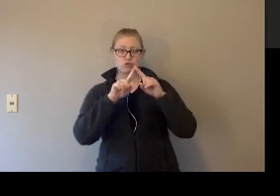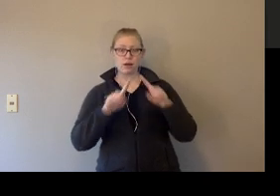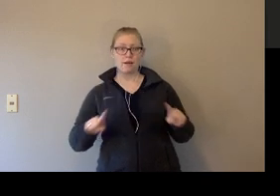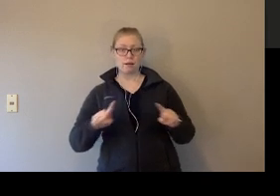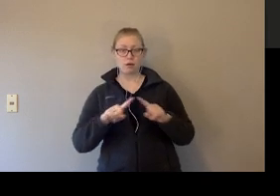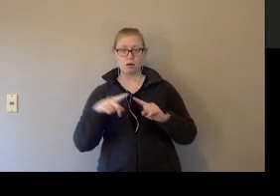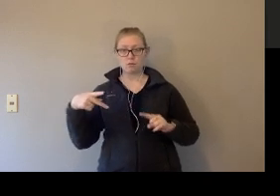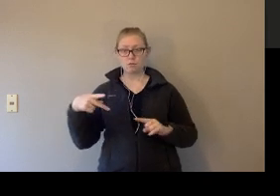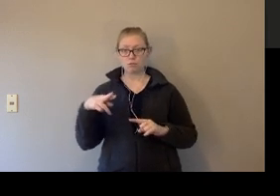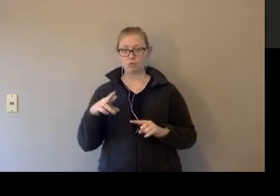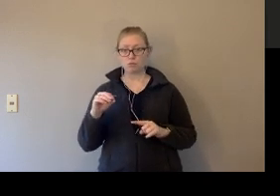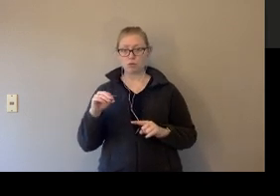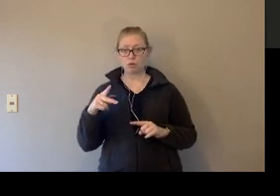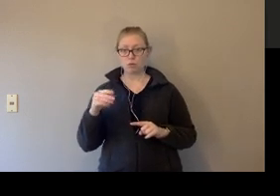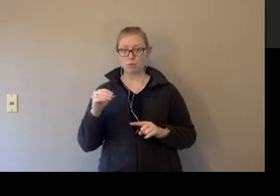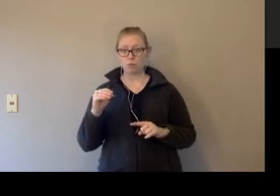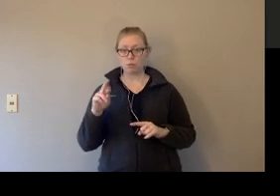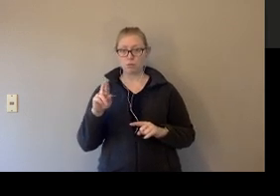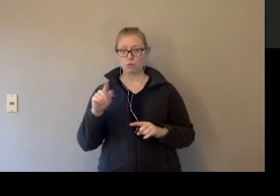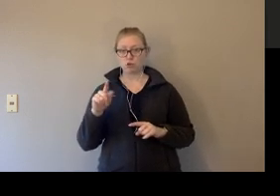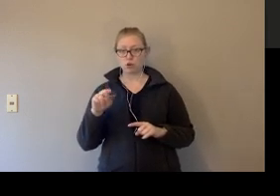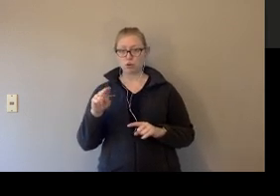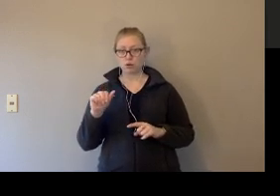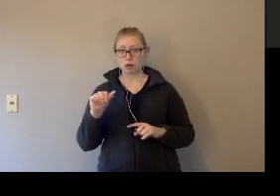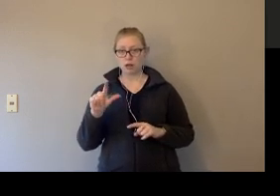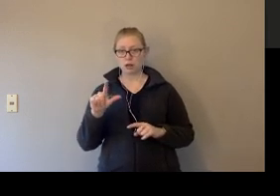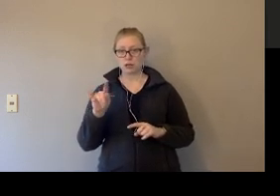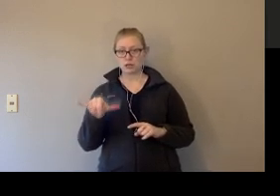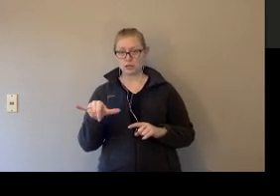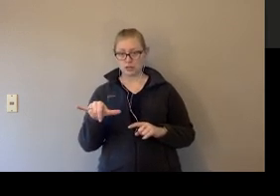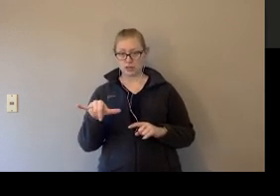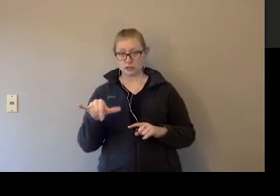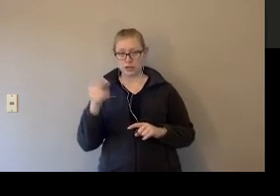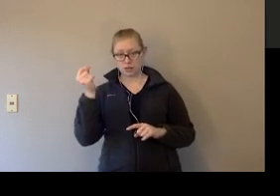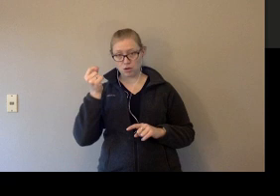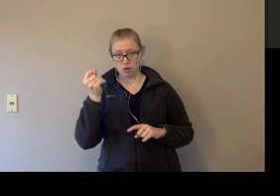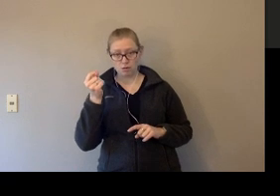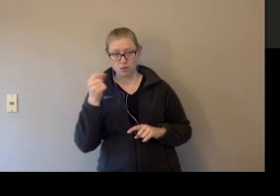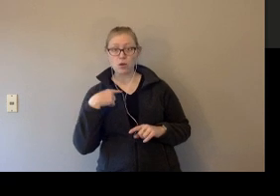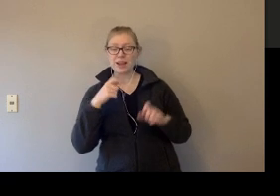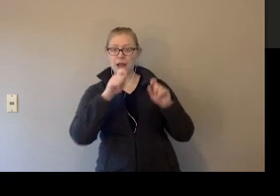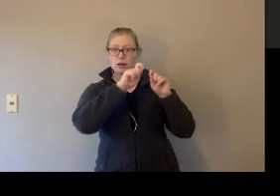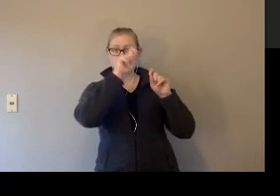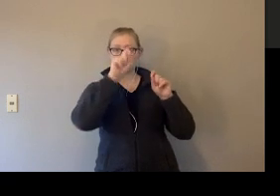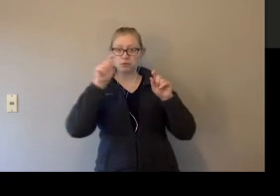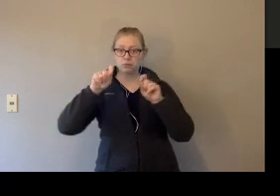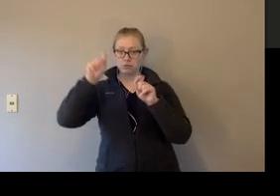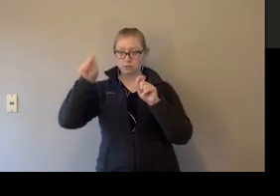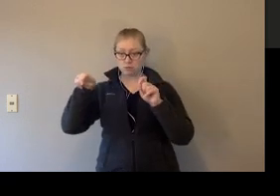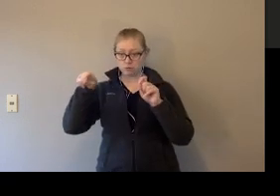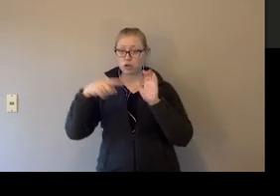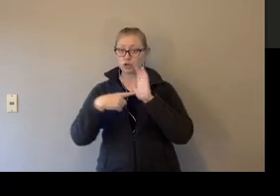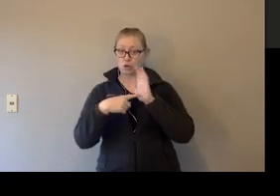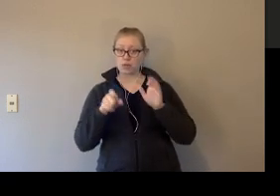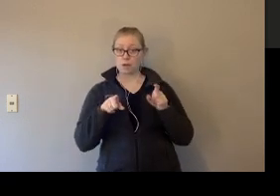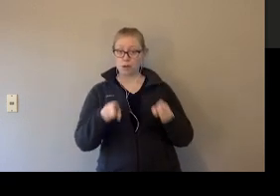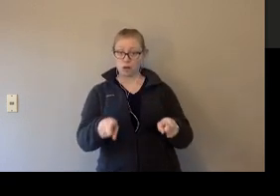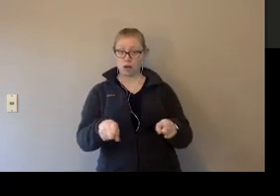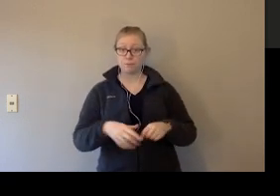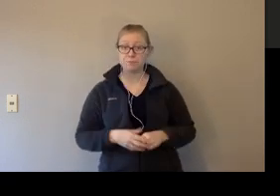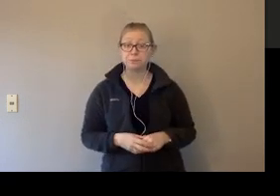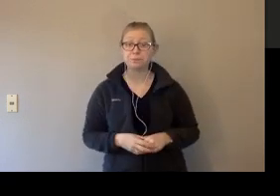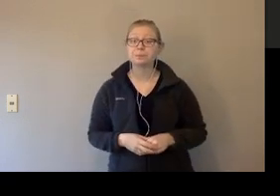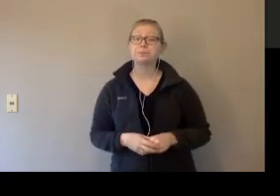little arrow on here to show that those lines are parallel. So there's a corollary to that theorem. It's called the